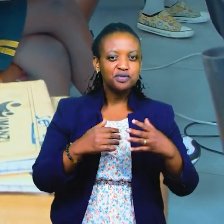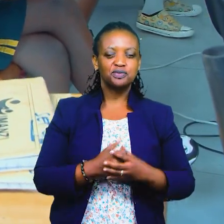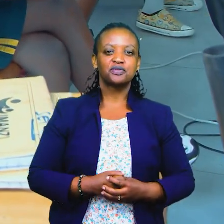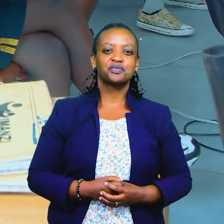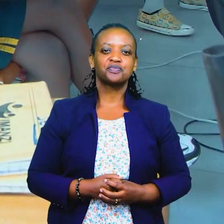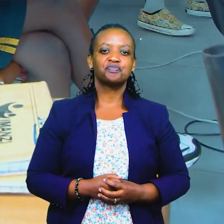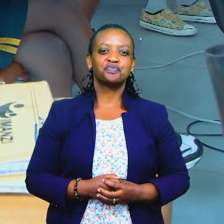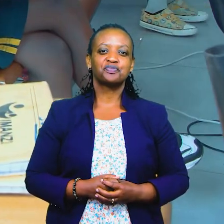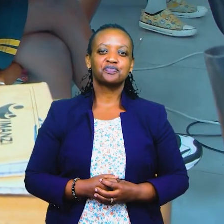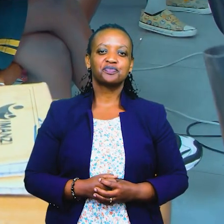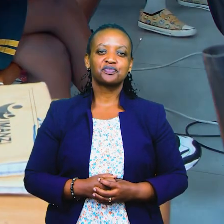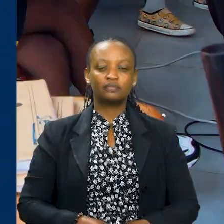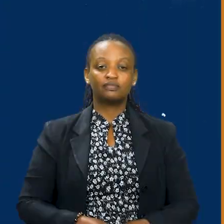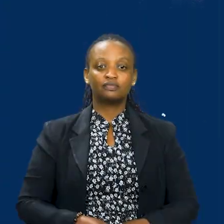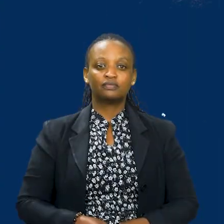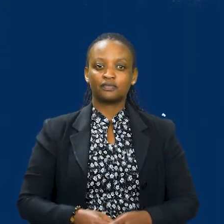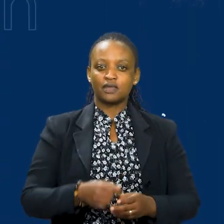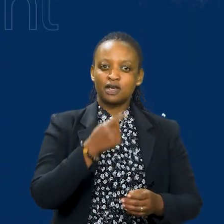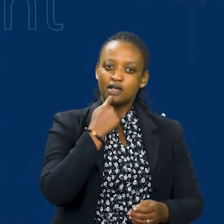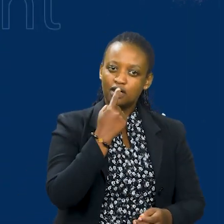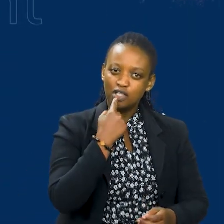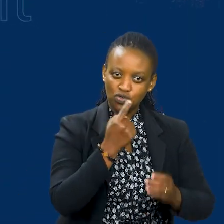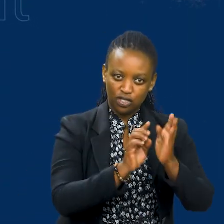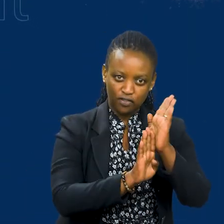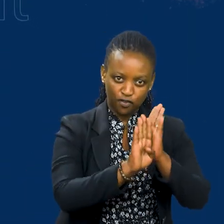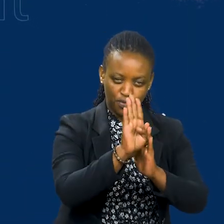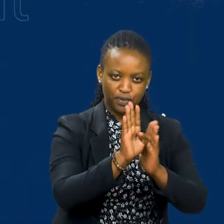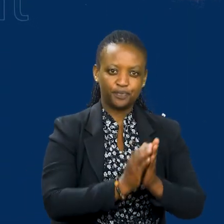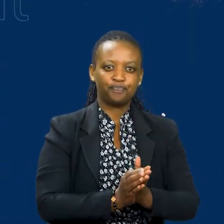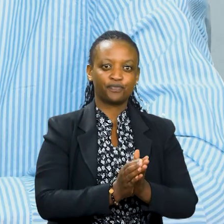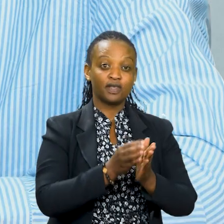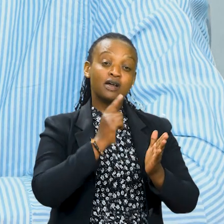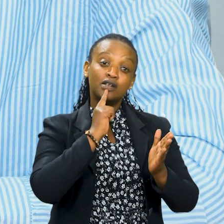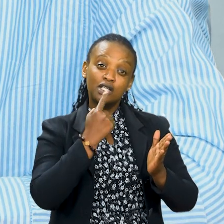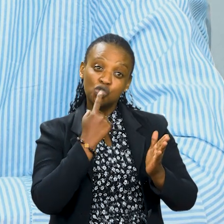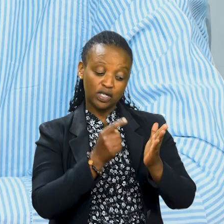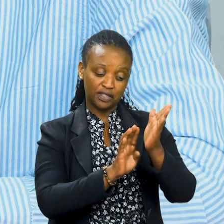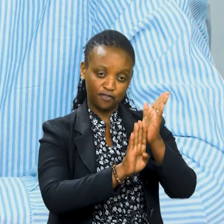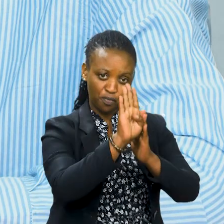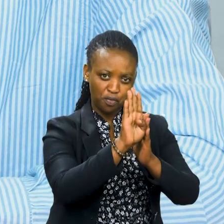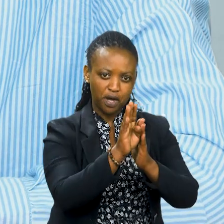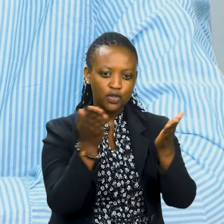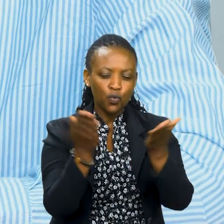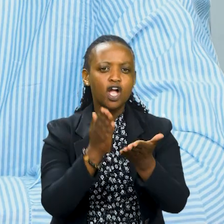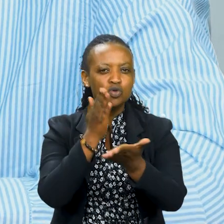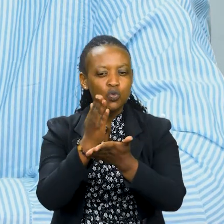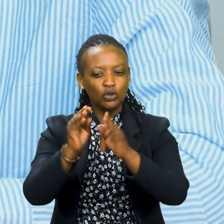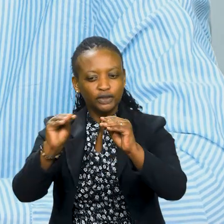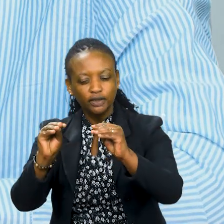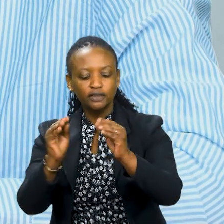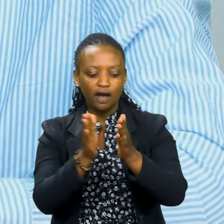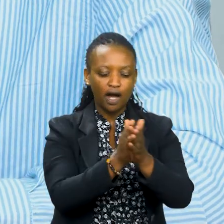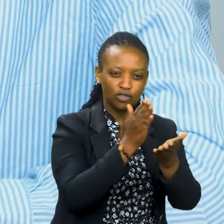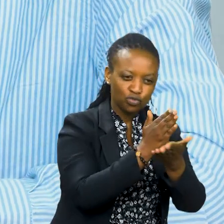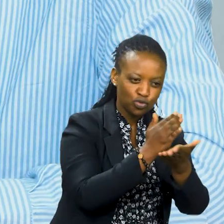Wow! Wow! Lesson development. In the lesson development, this is where the real teaching